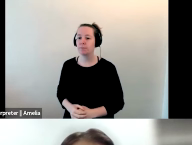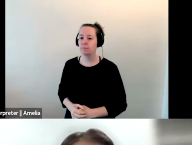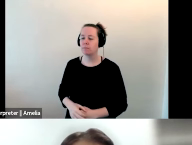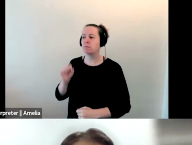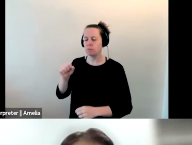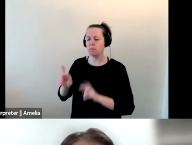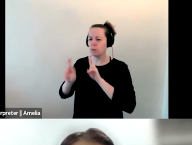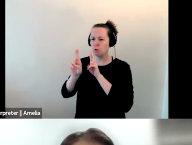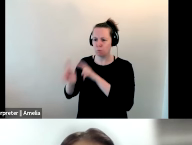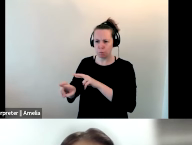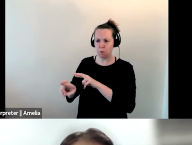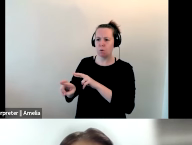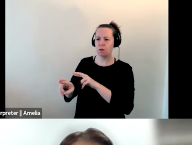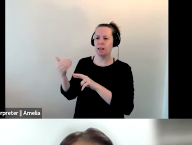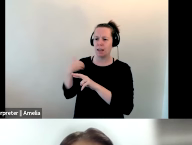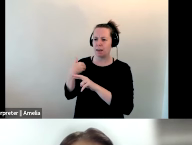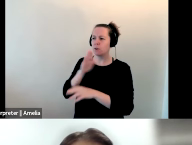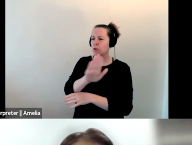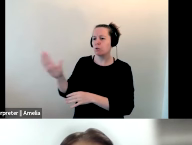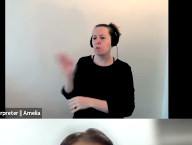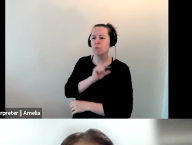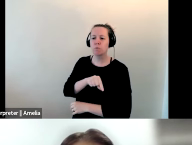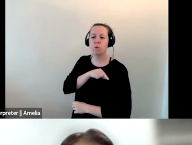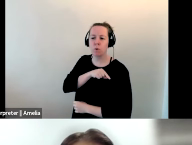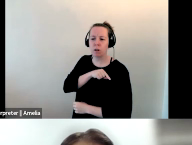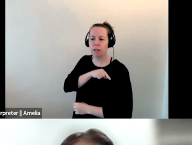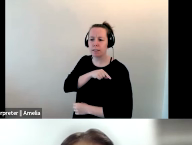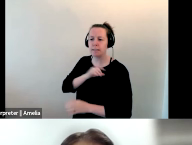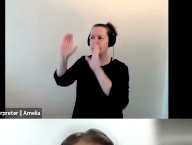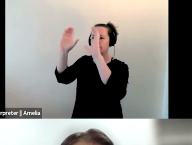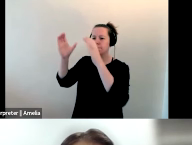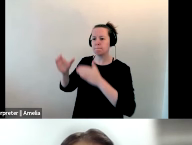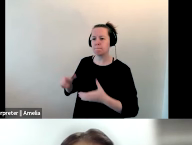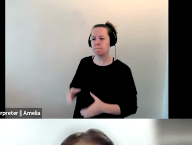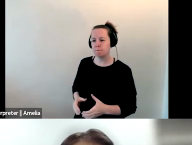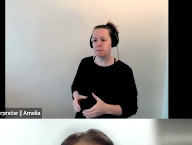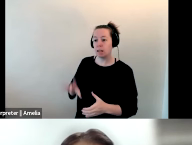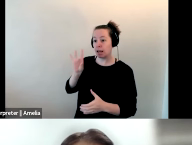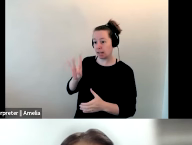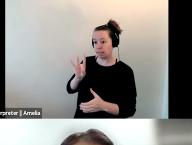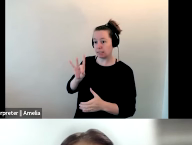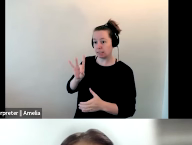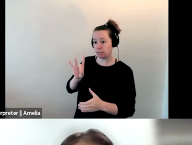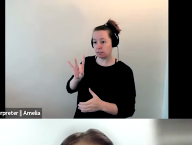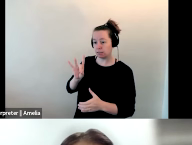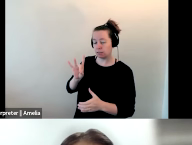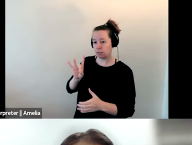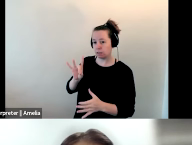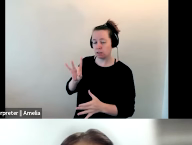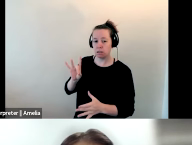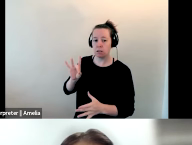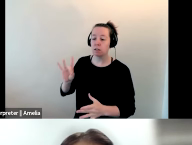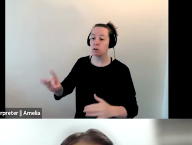breaks down sort of your qualities, your 8 kind of top characteristics, if you will. So, kind of starting